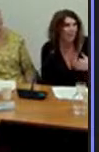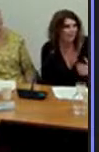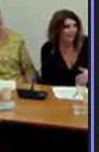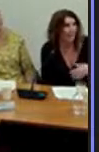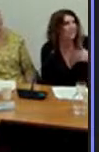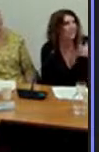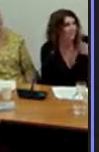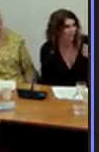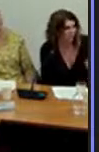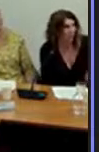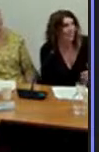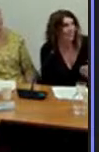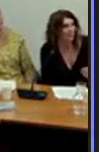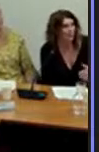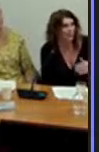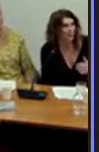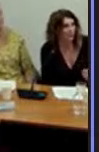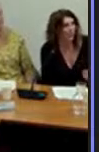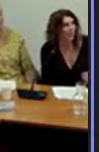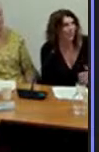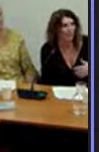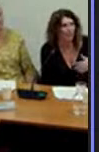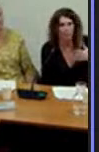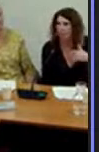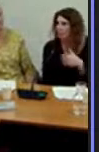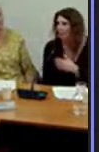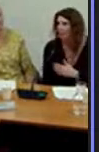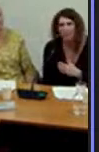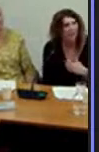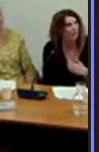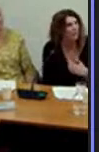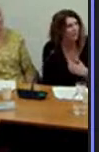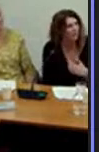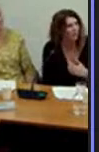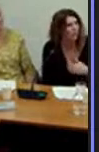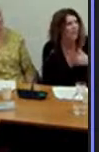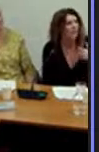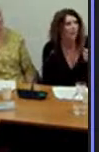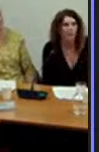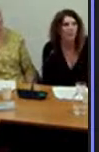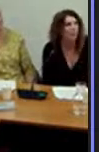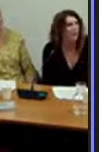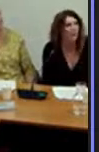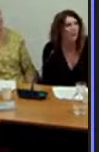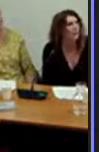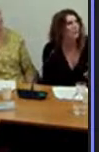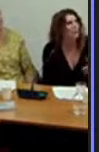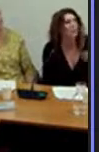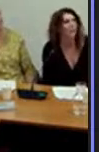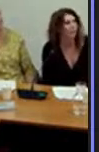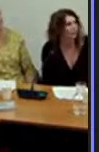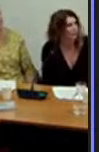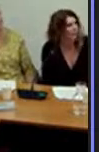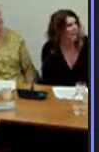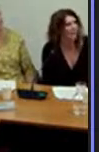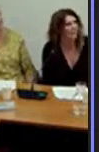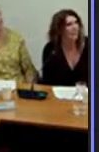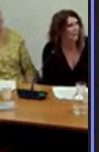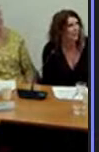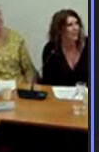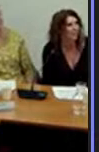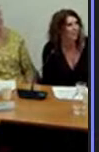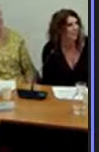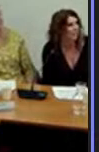resources, intelligence, good practice, which has been great. So we're able to go to that forum and say, we're looking to embark on a piece of work around X.